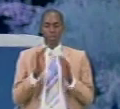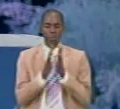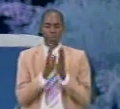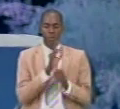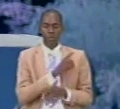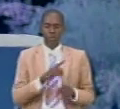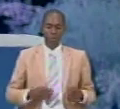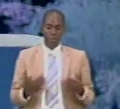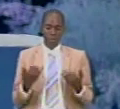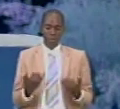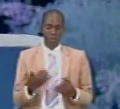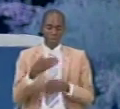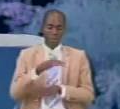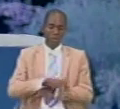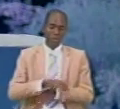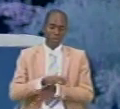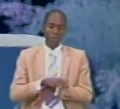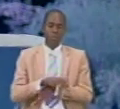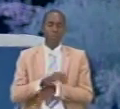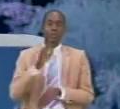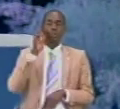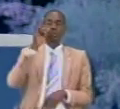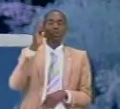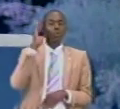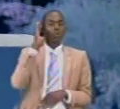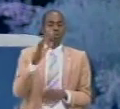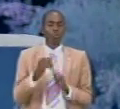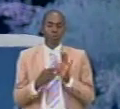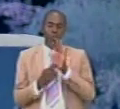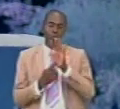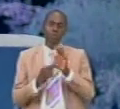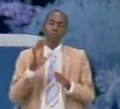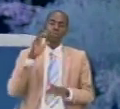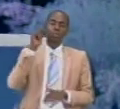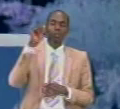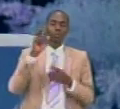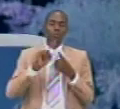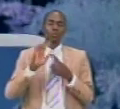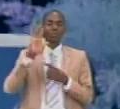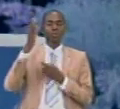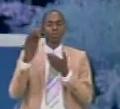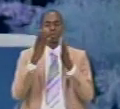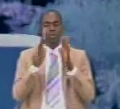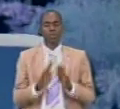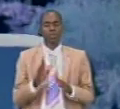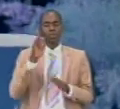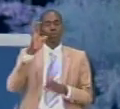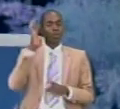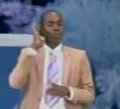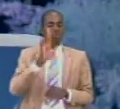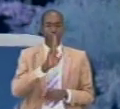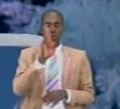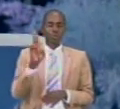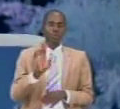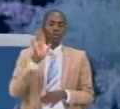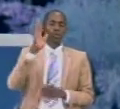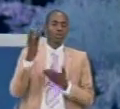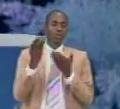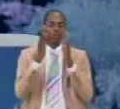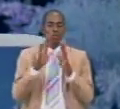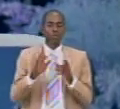night you will reveal yourself to your servants you will use your servant to bless your